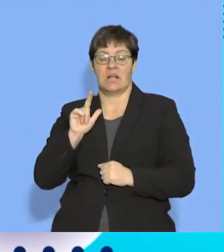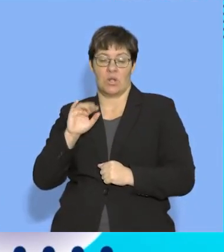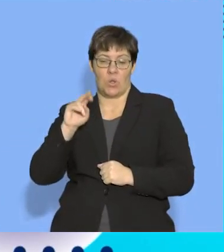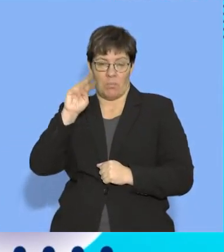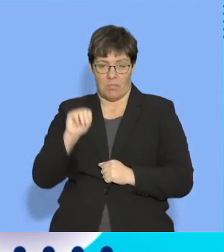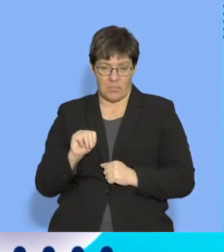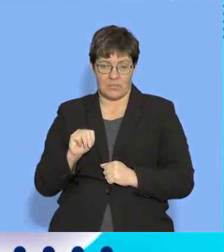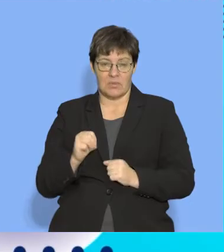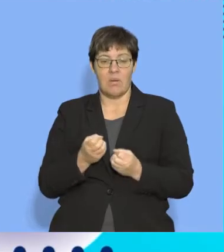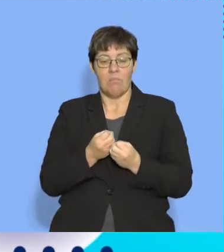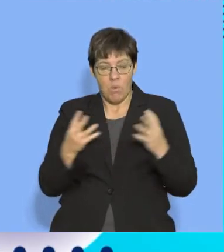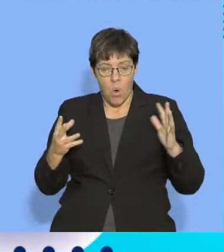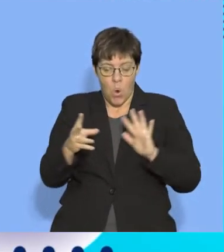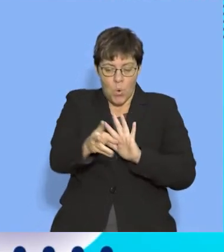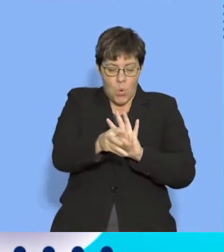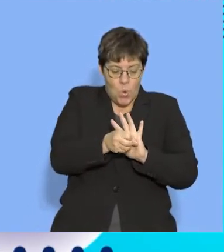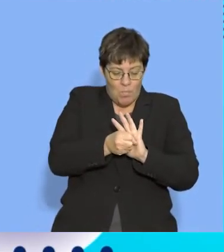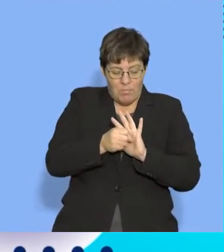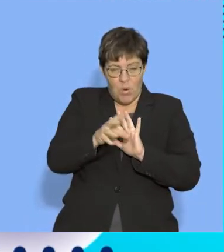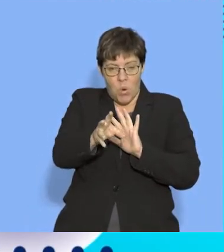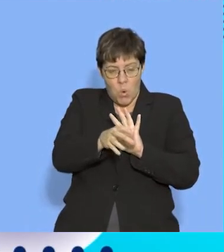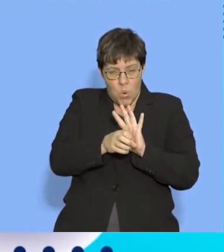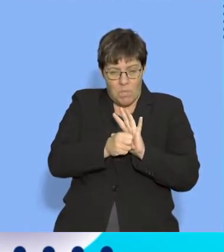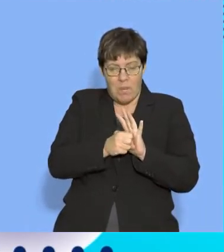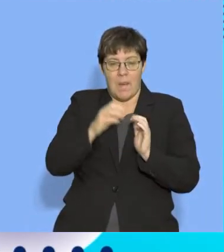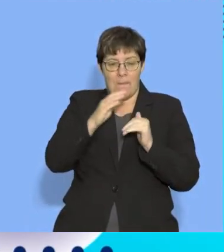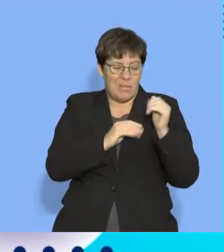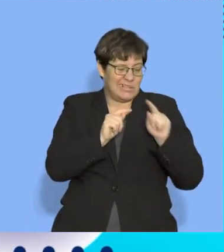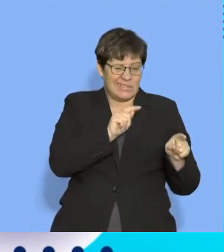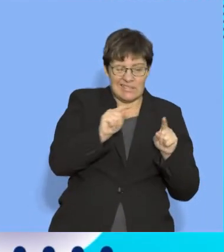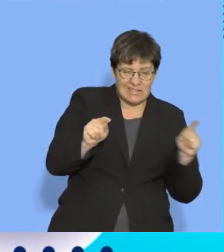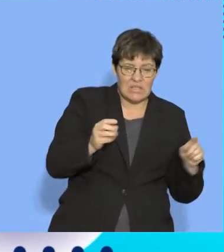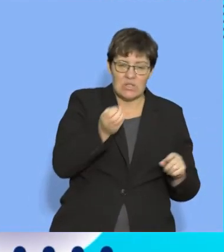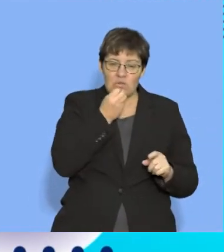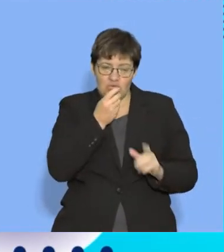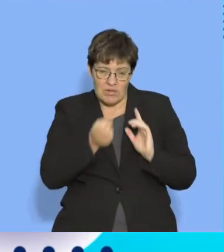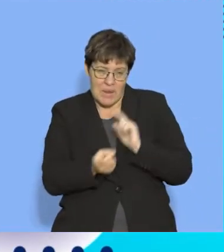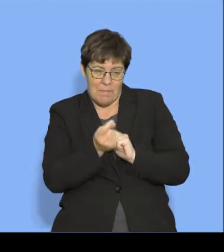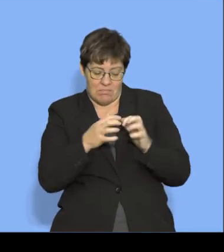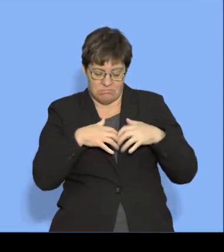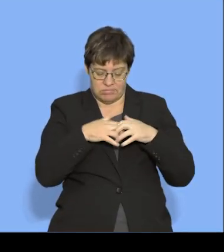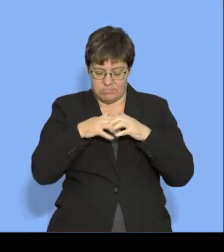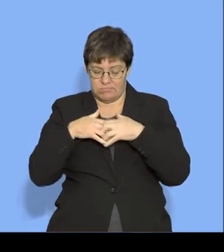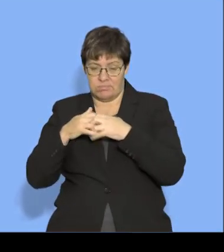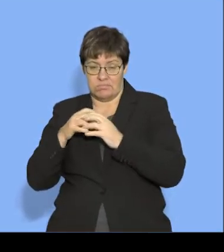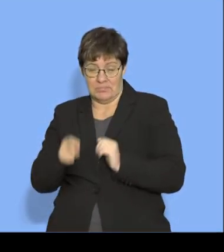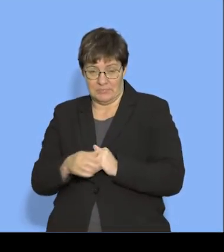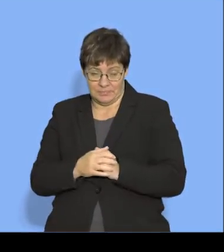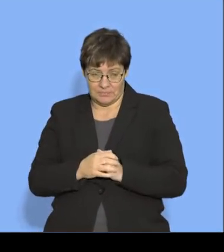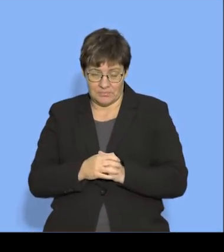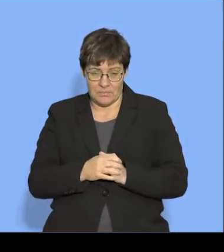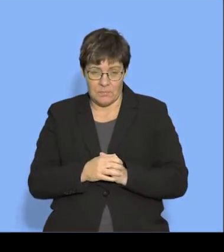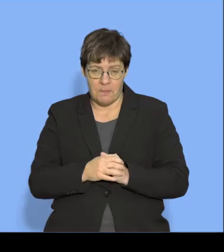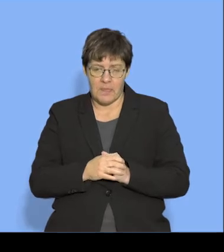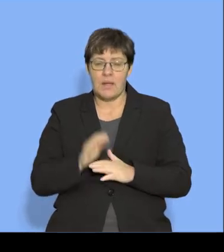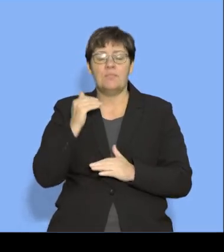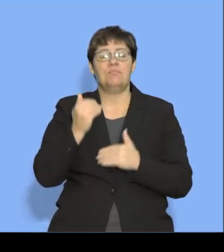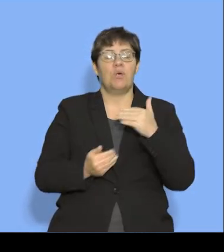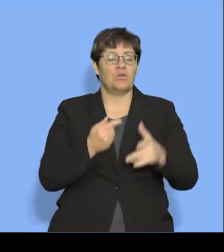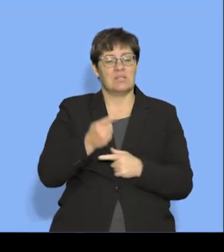where large amounts of absorption of your building blocks, your nutrients, take place. And so it goes through a process